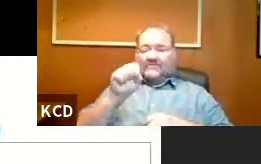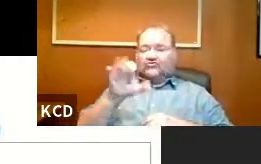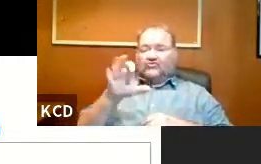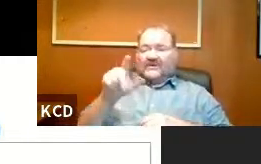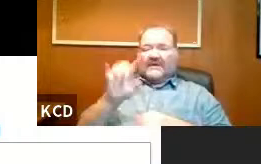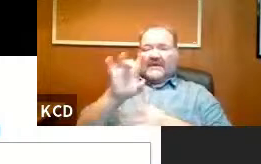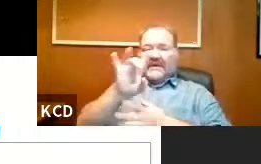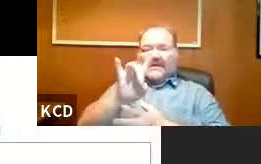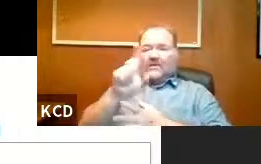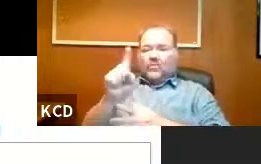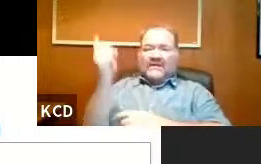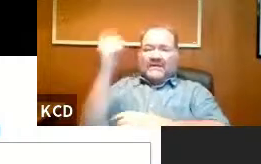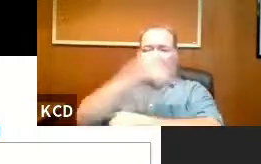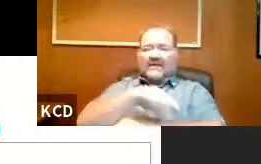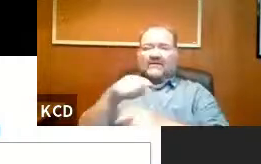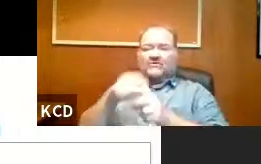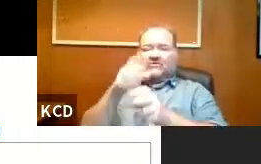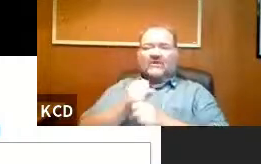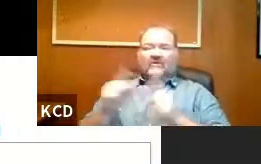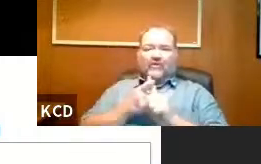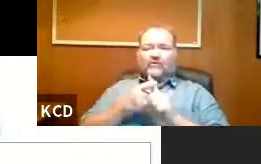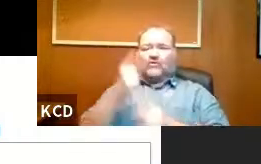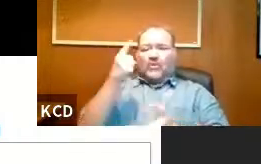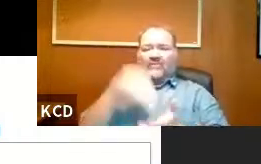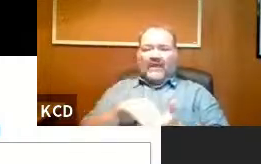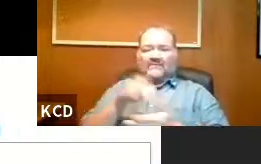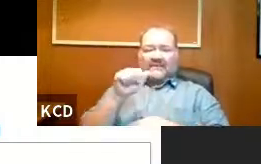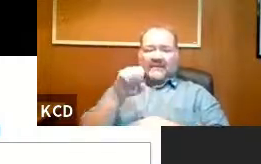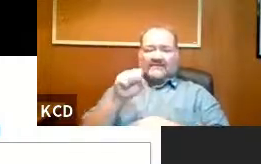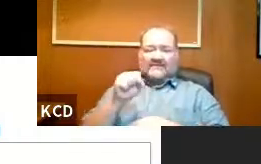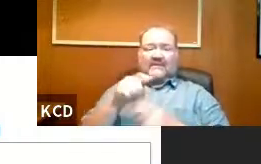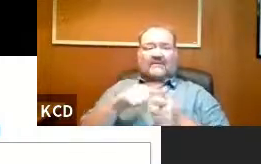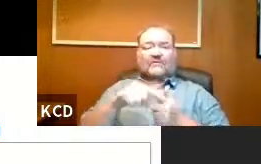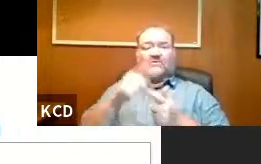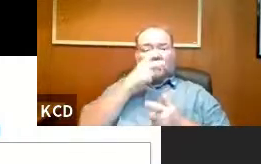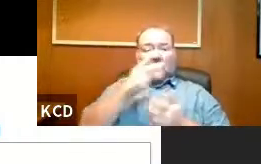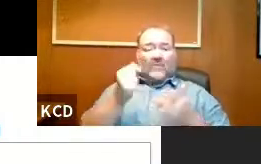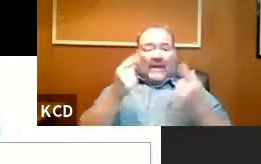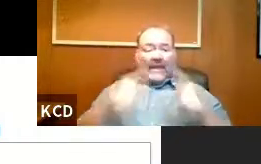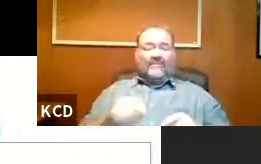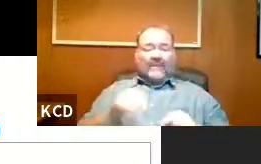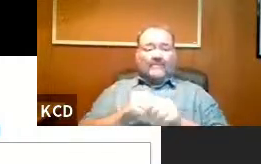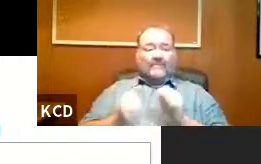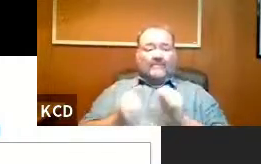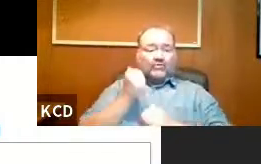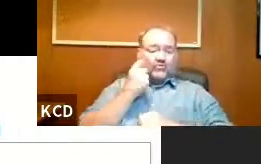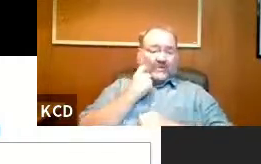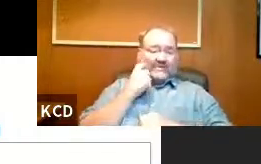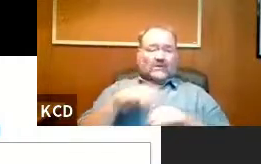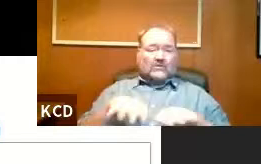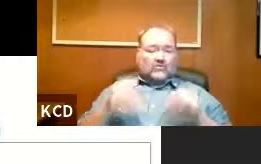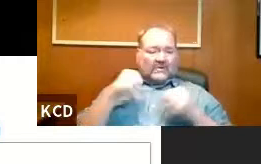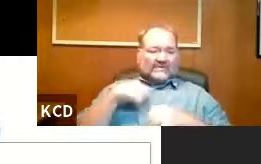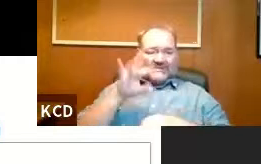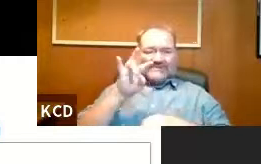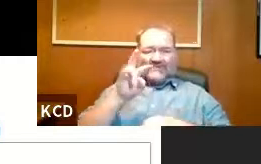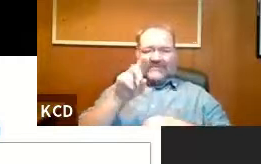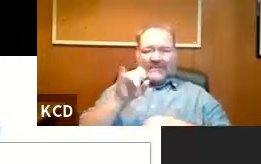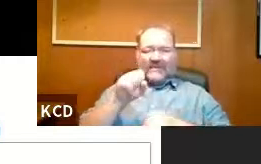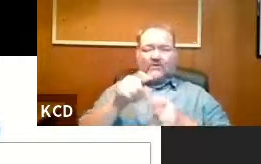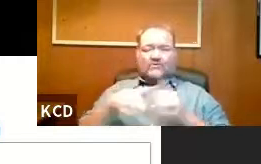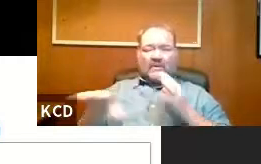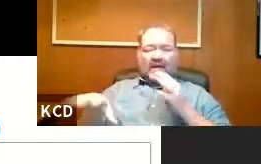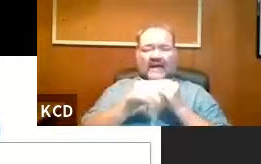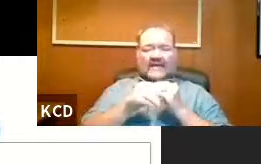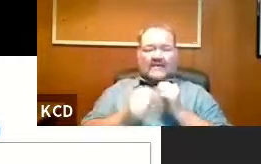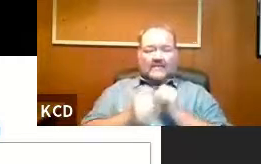81 days to get the first 1,000 cases. And then you see what's happened since then. And most recently, it took us 7 days to add